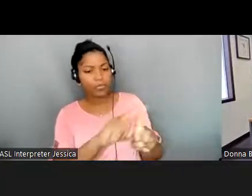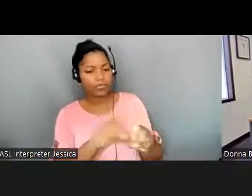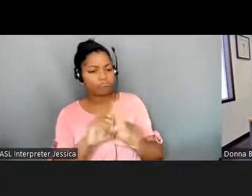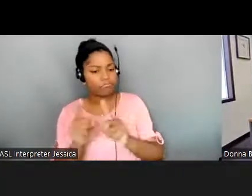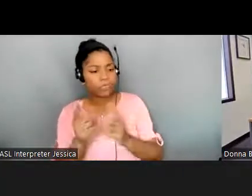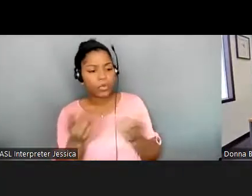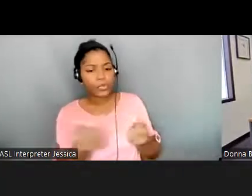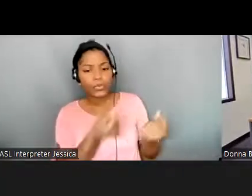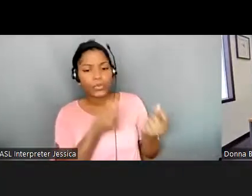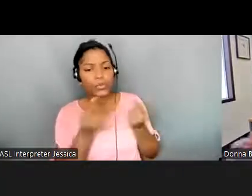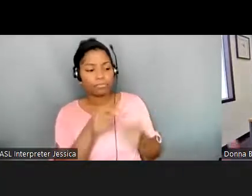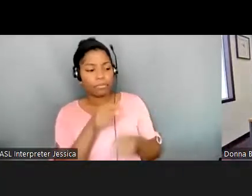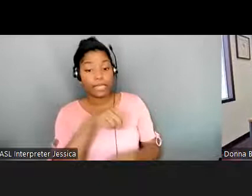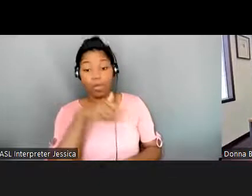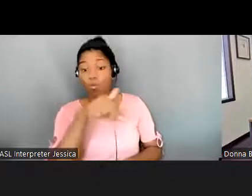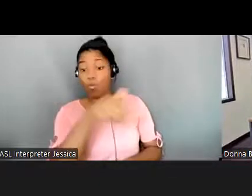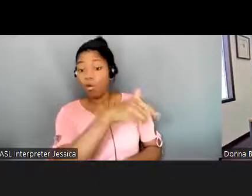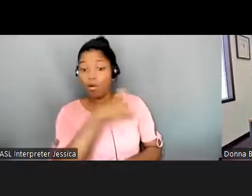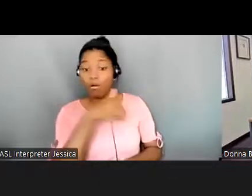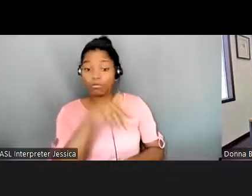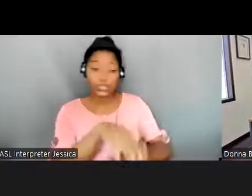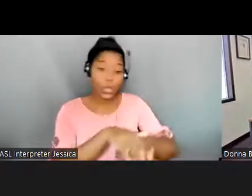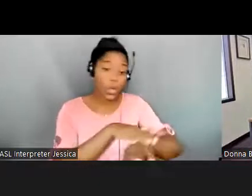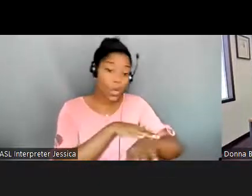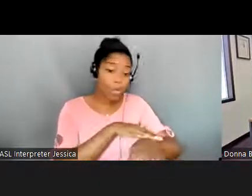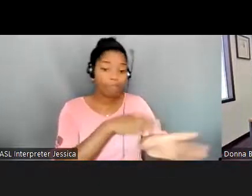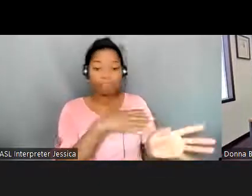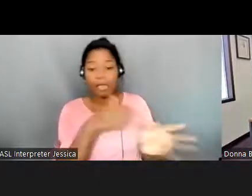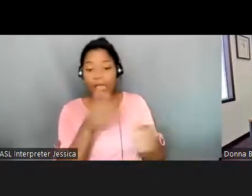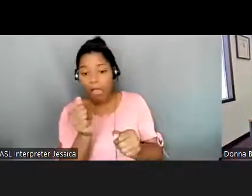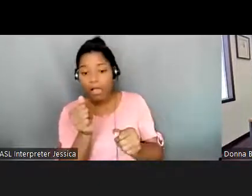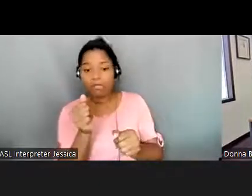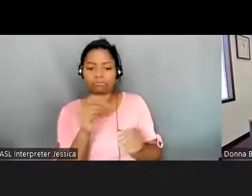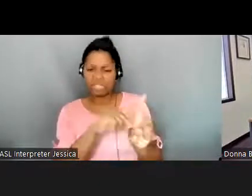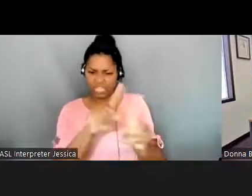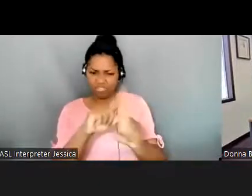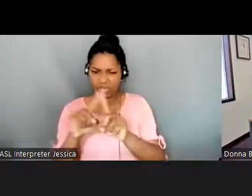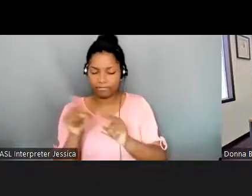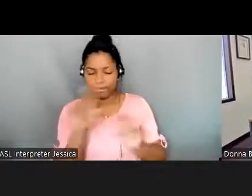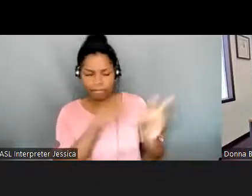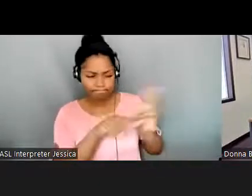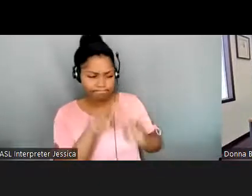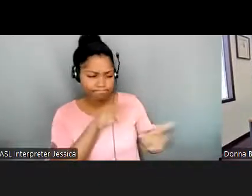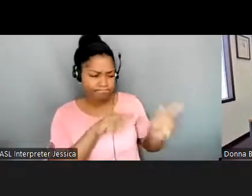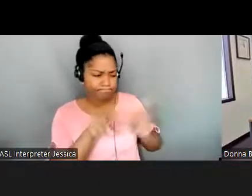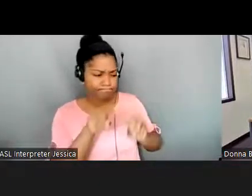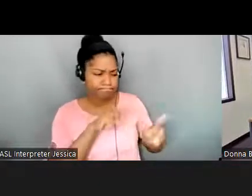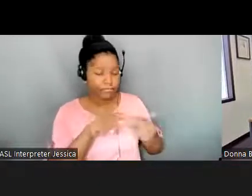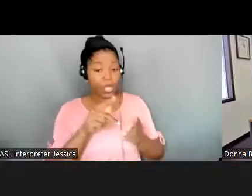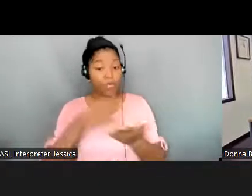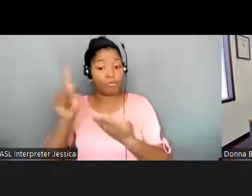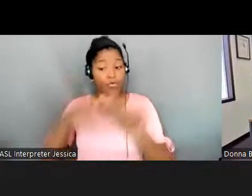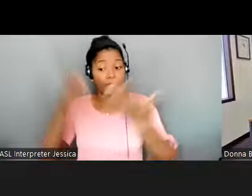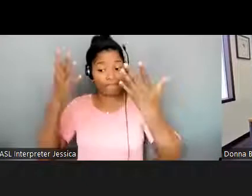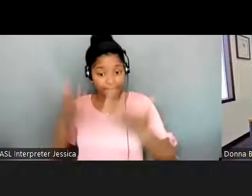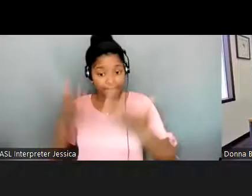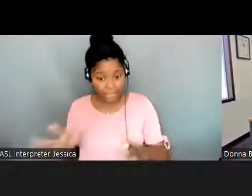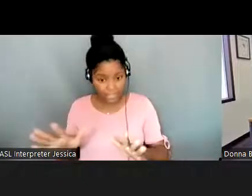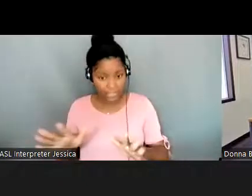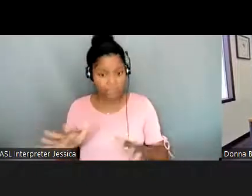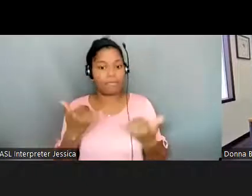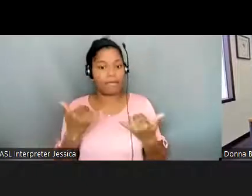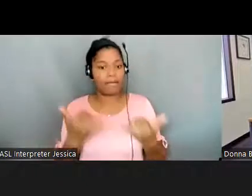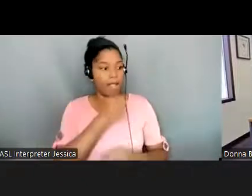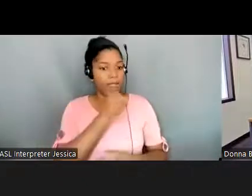fast they walked. And then at the end of the program, they took those measurements again. And what they found were the older adults were actually